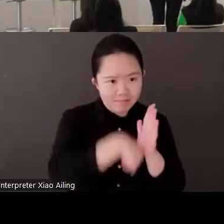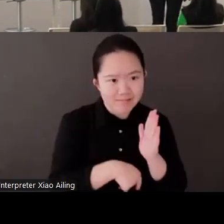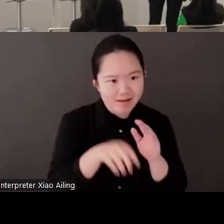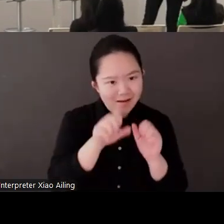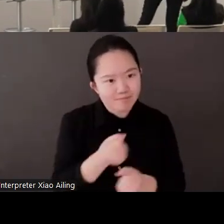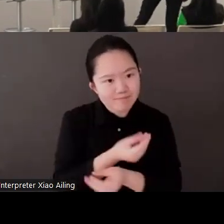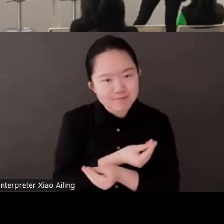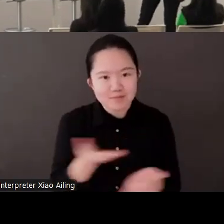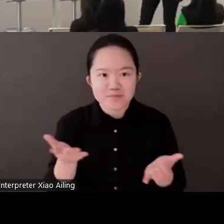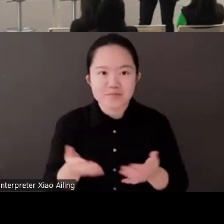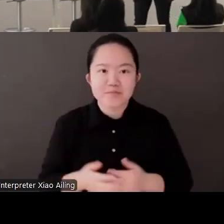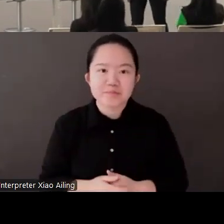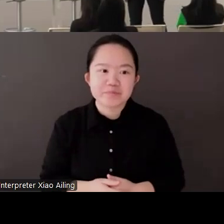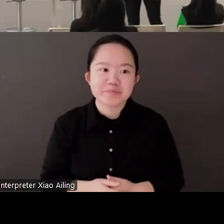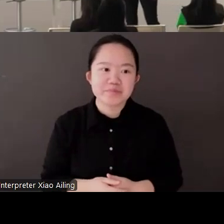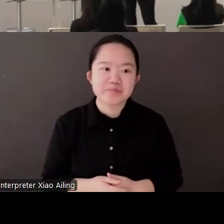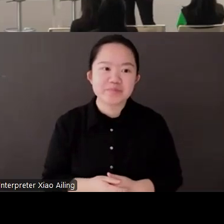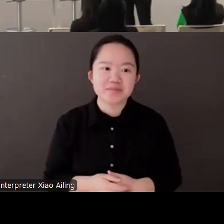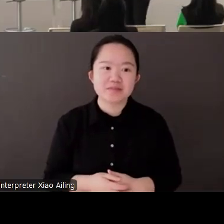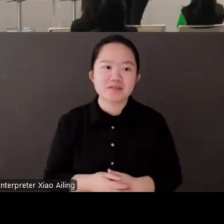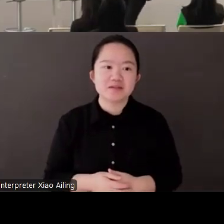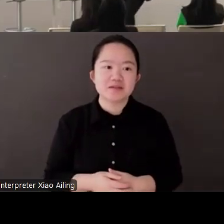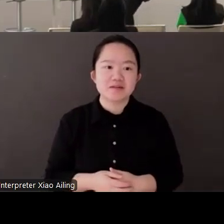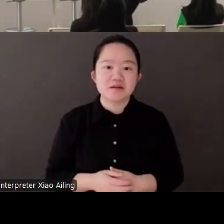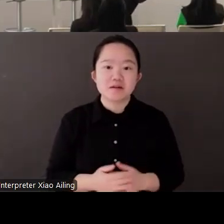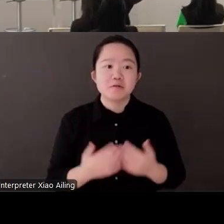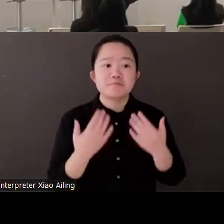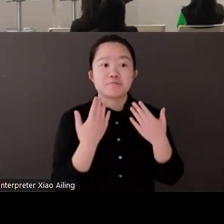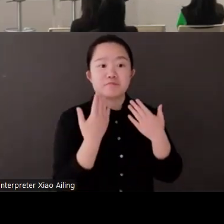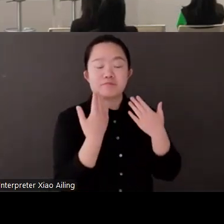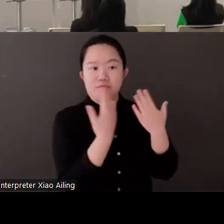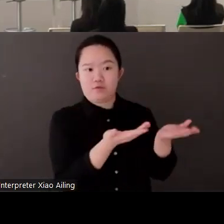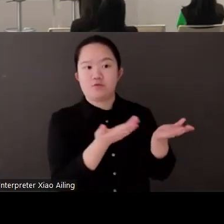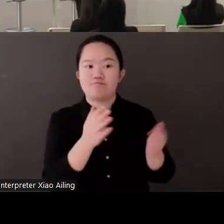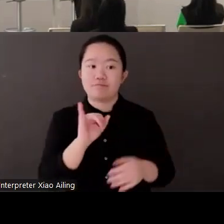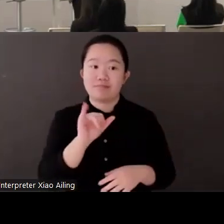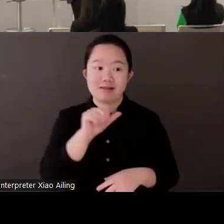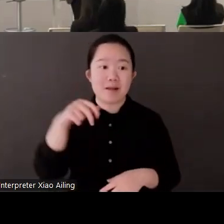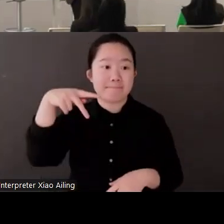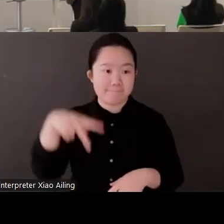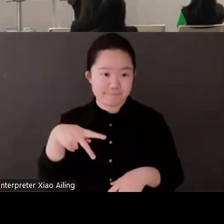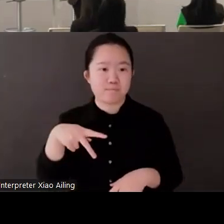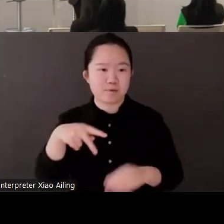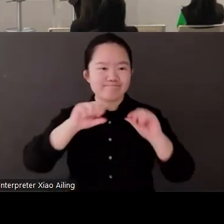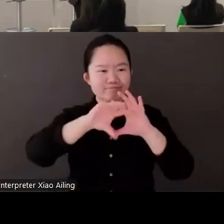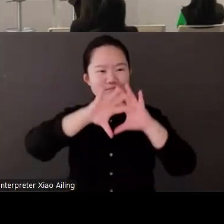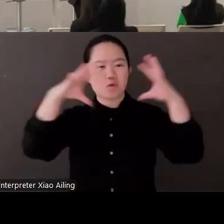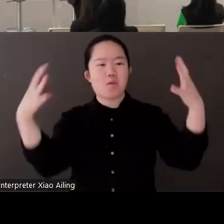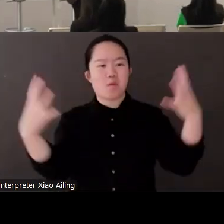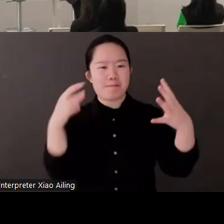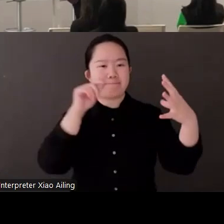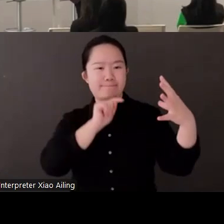So IAAP has grown a lot. We have over 8,000 individual